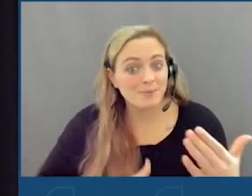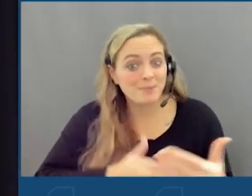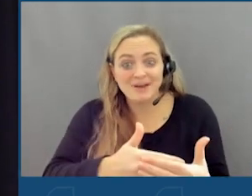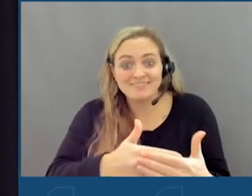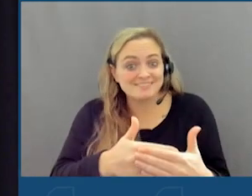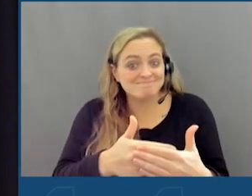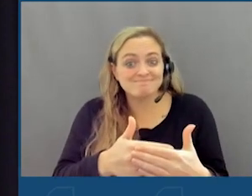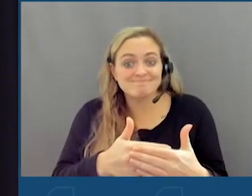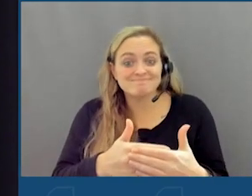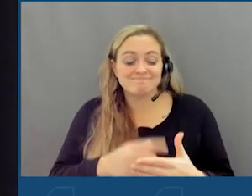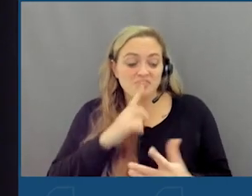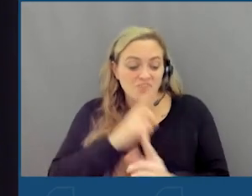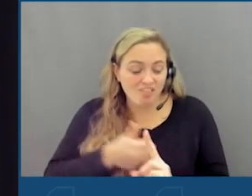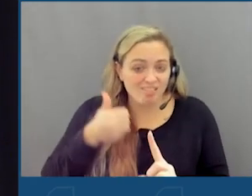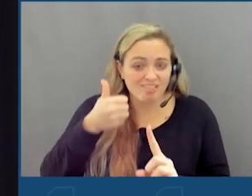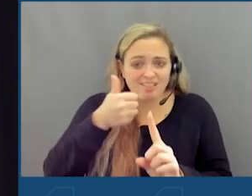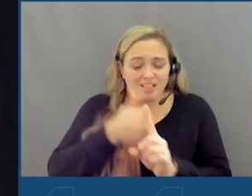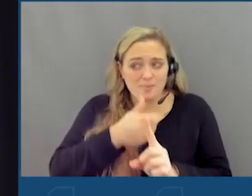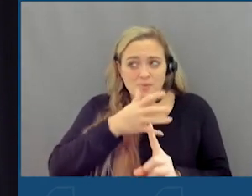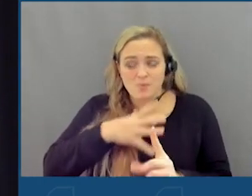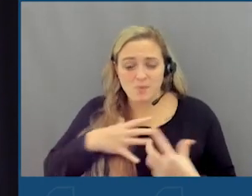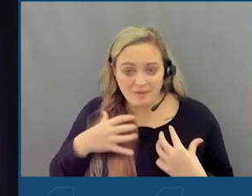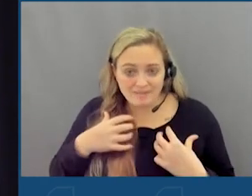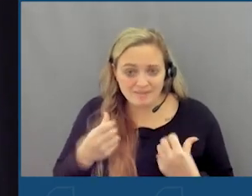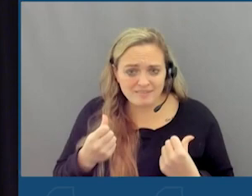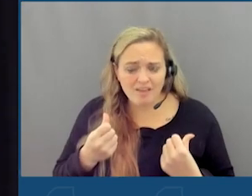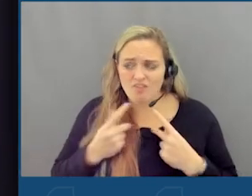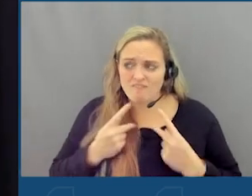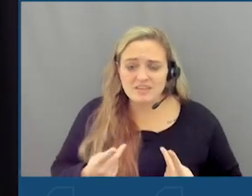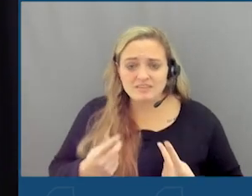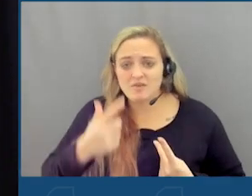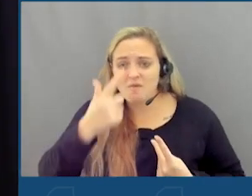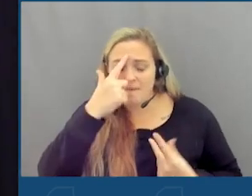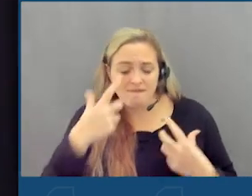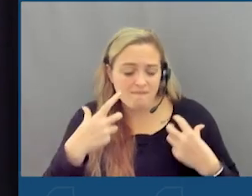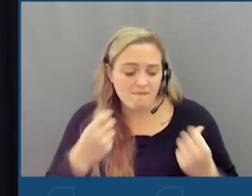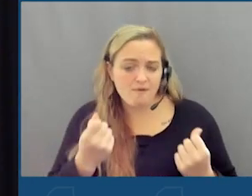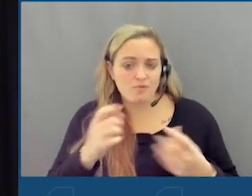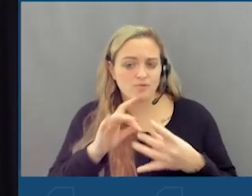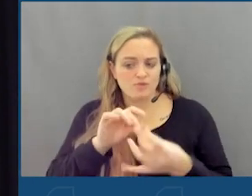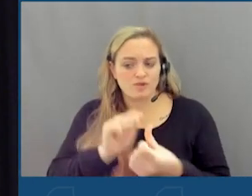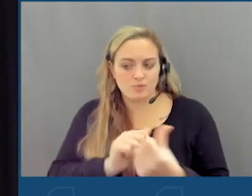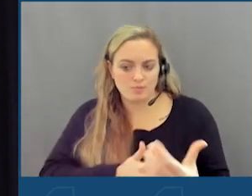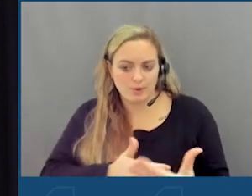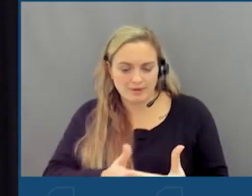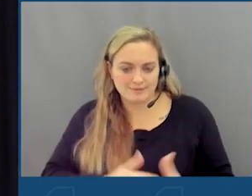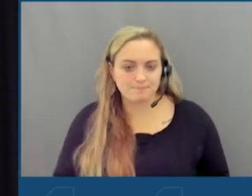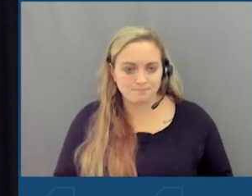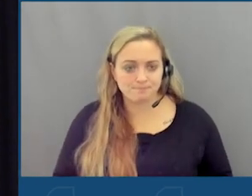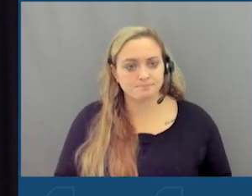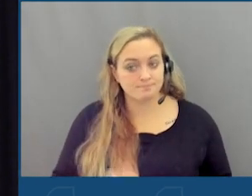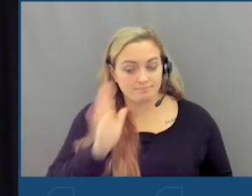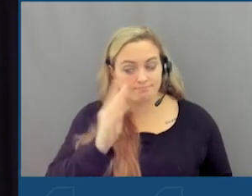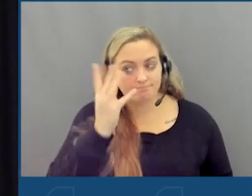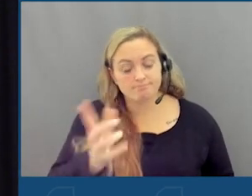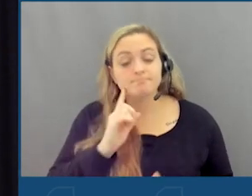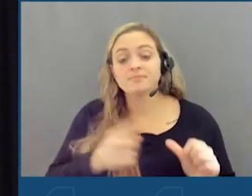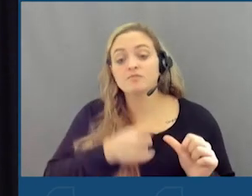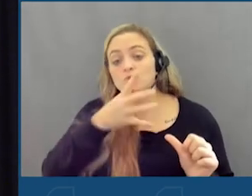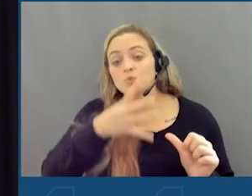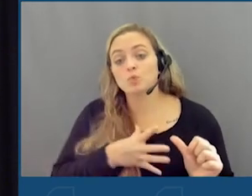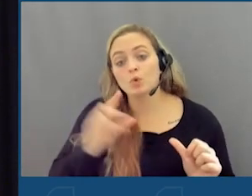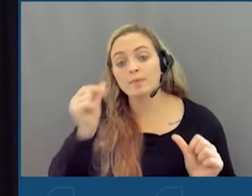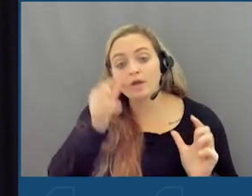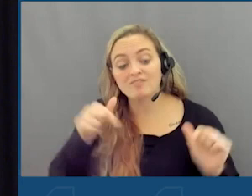the real impacts on women's health, physical and mental health. And I will say, as the first woman governor of